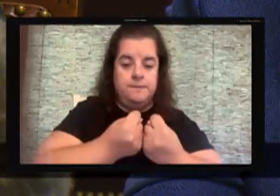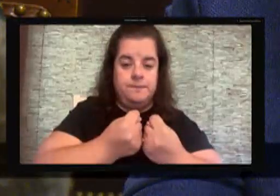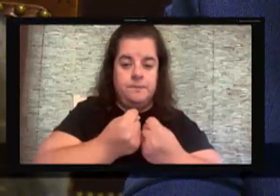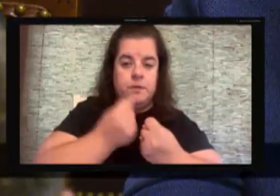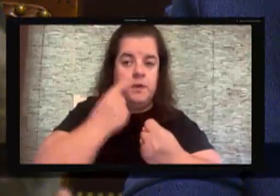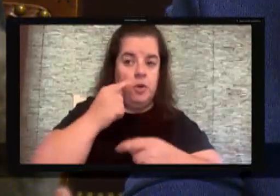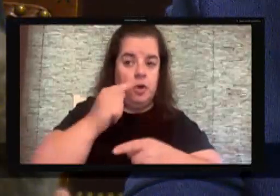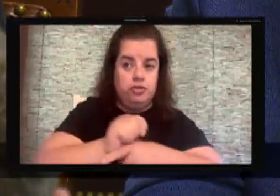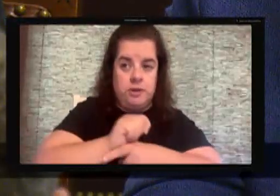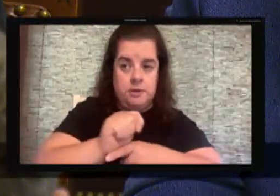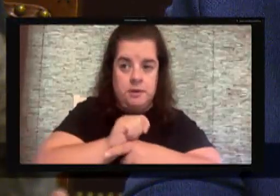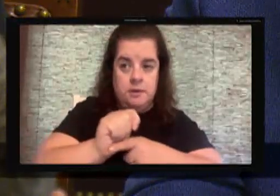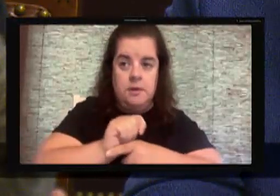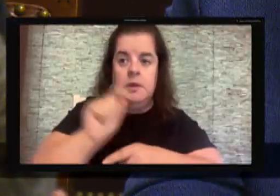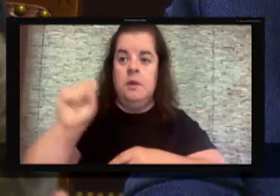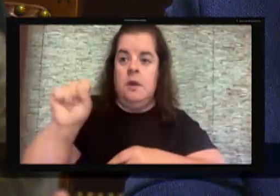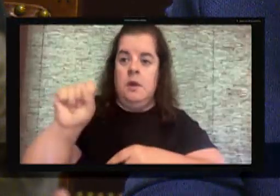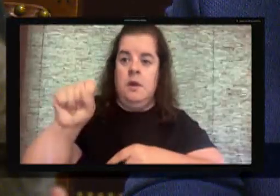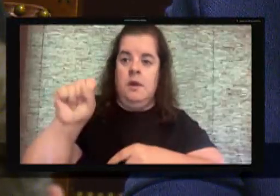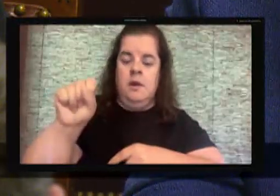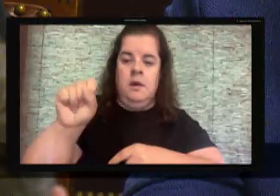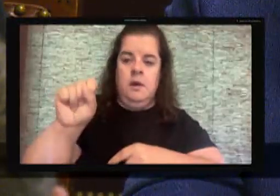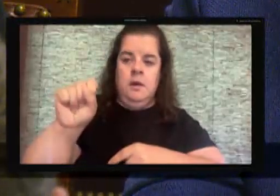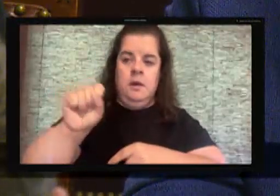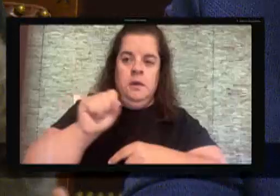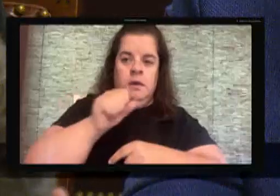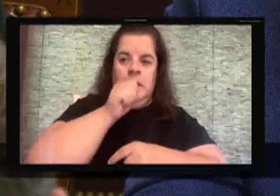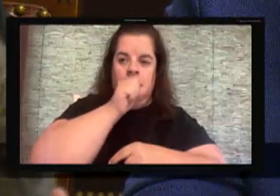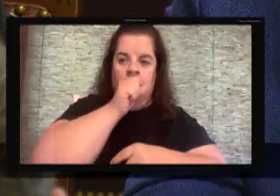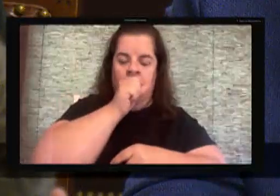or? Correct. Okay. And